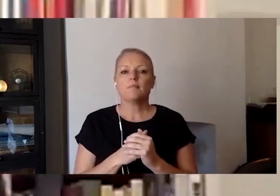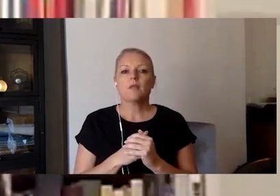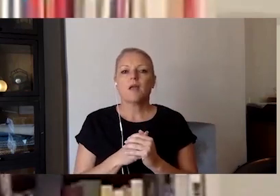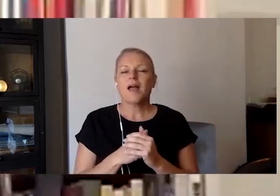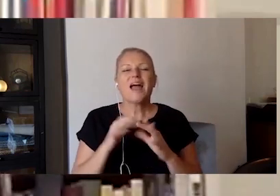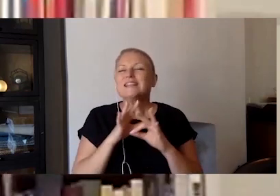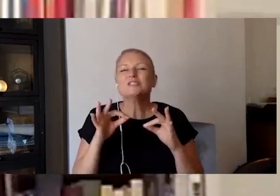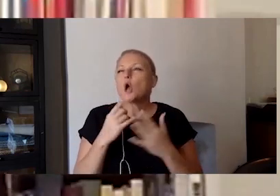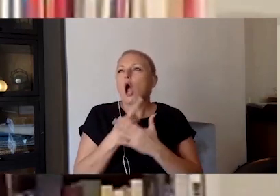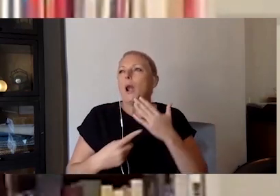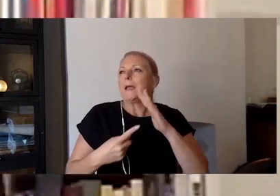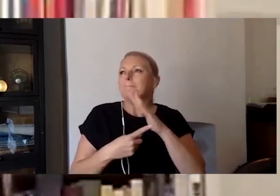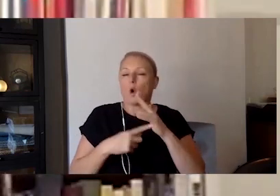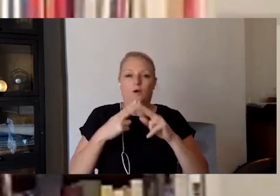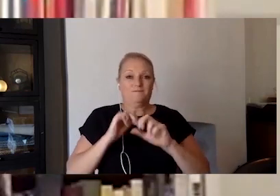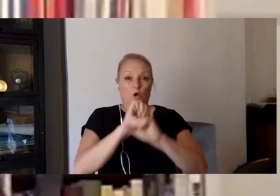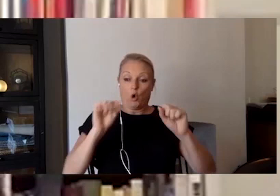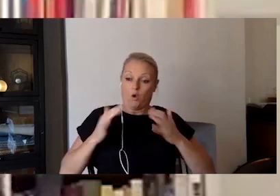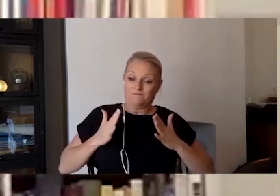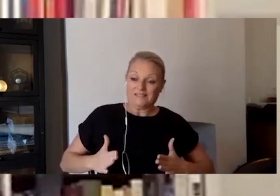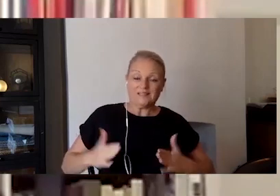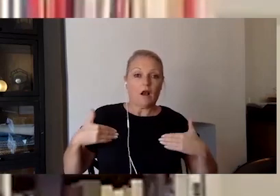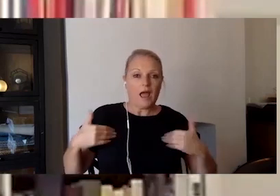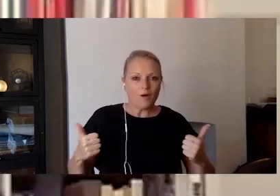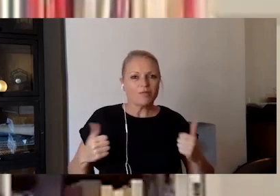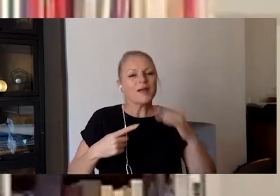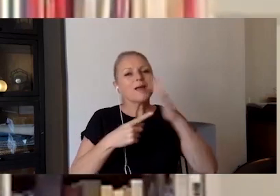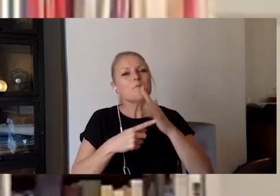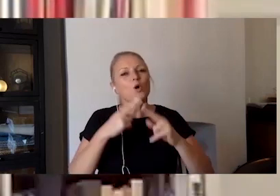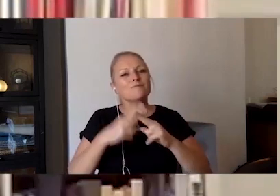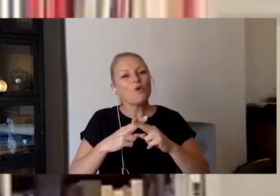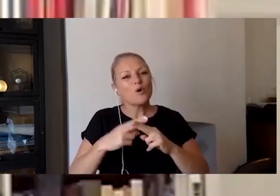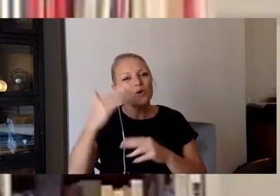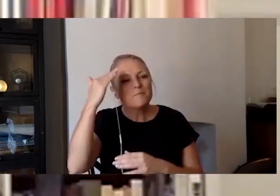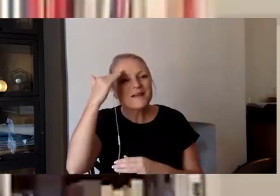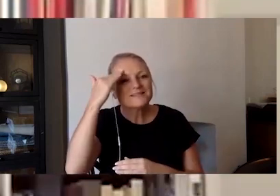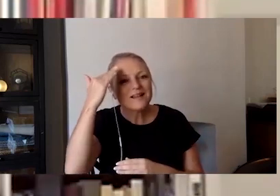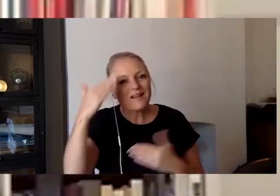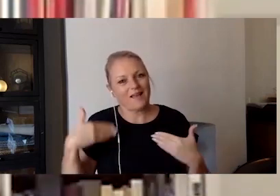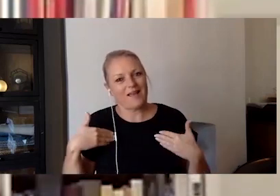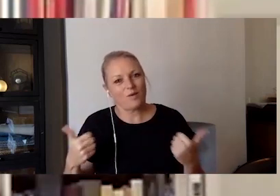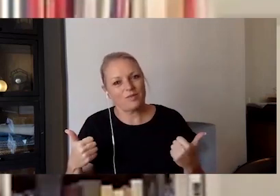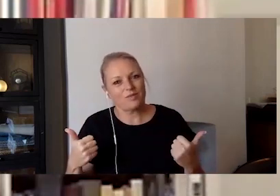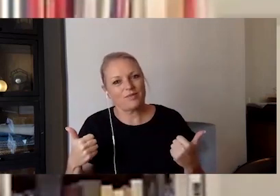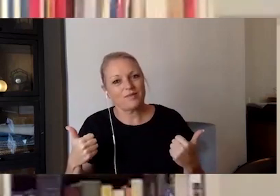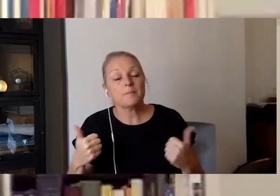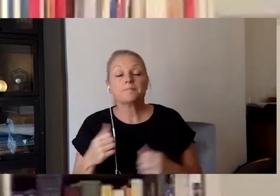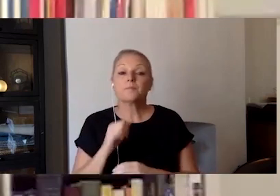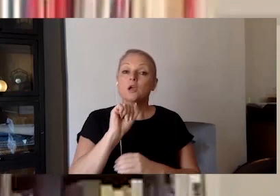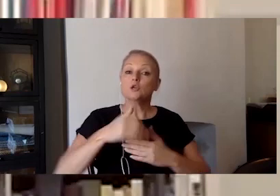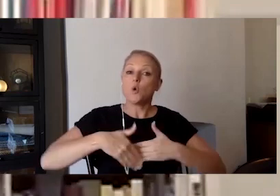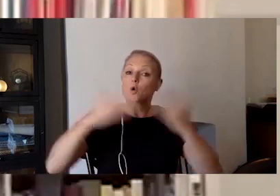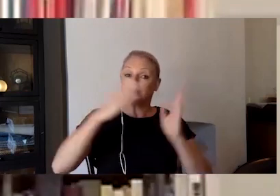health, but also your mental health and your cognitive health. Make sure you include at least 30 minutes of moderate